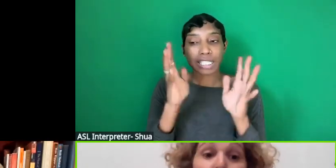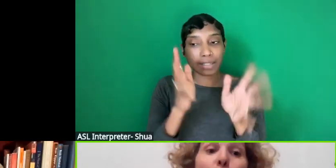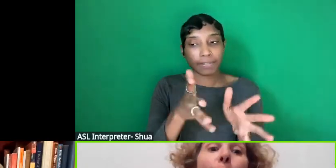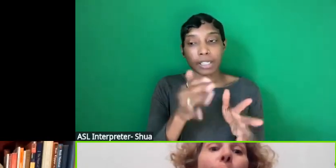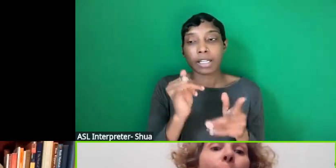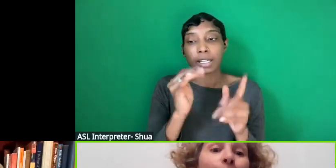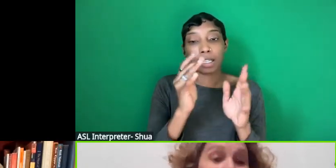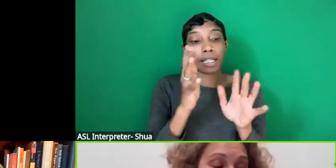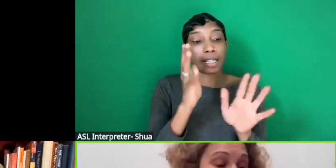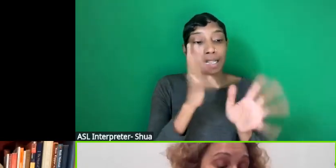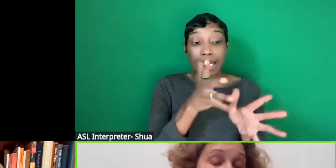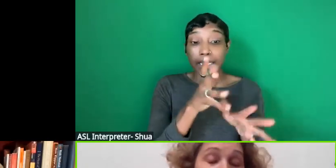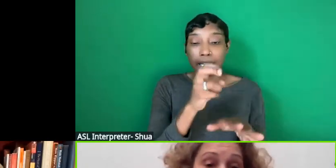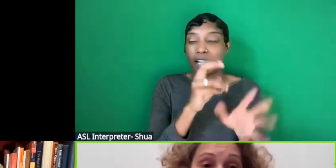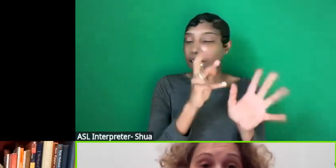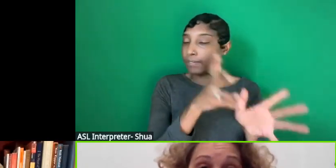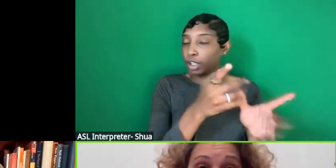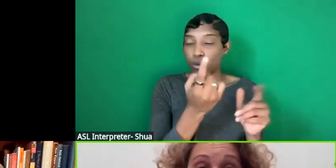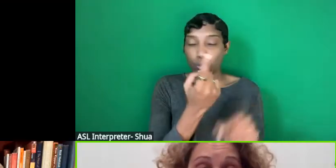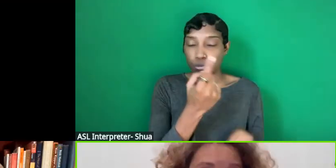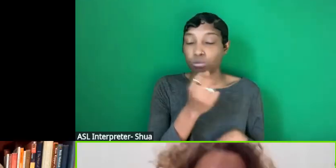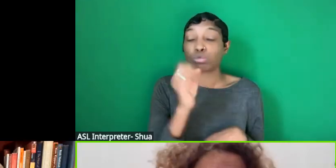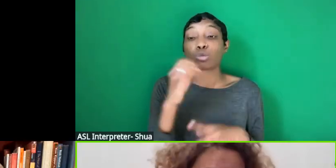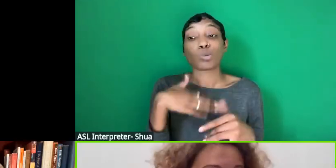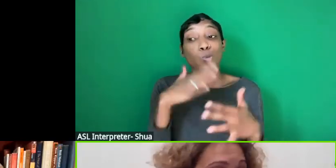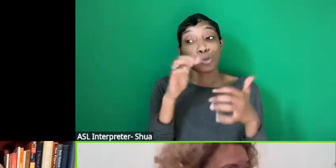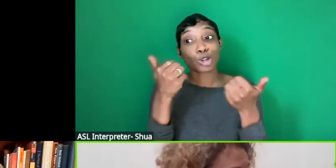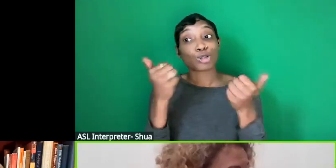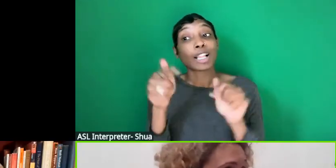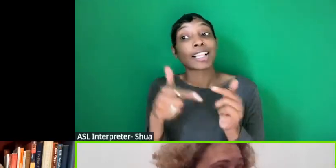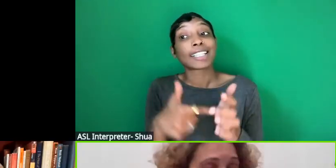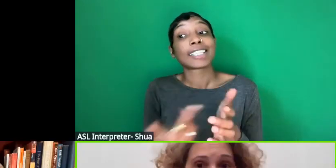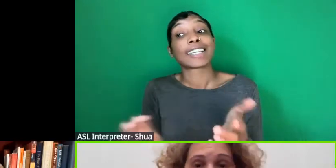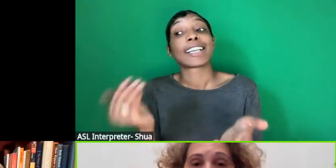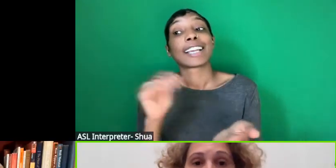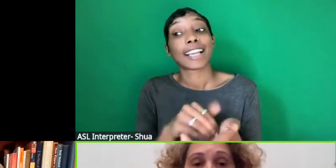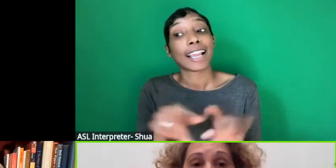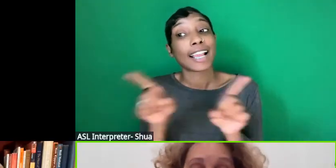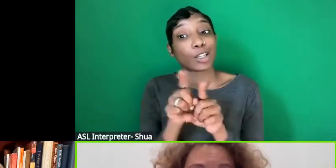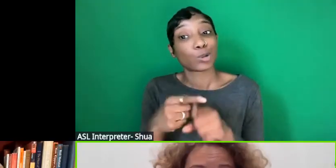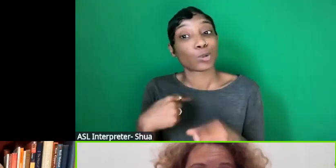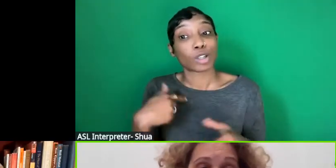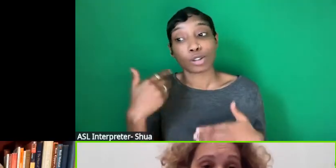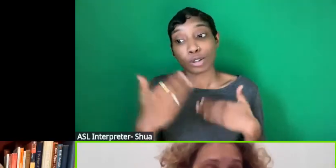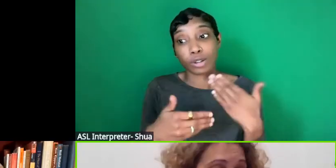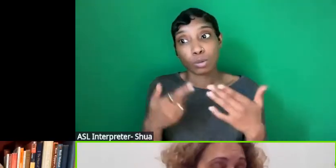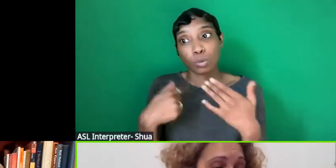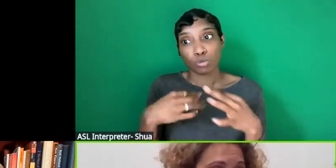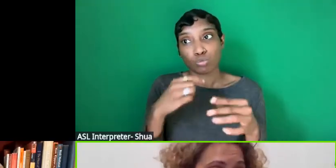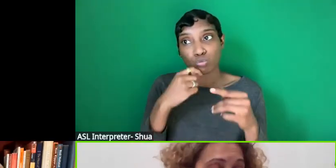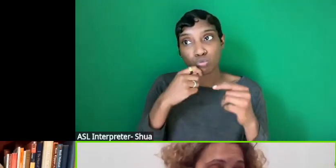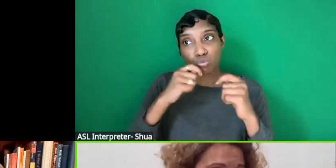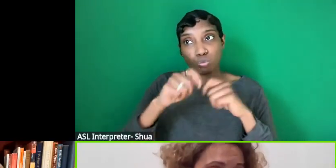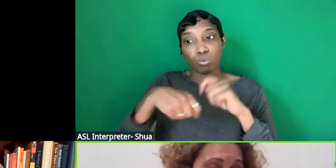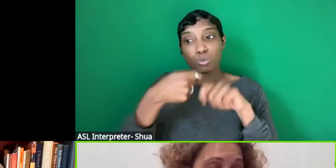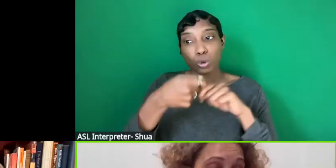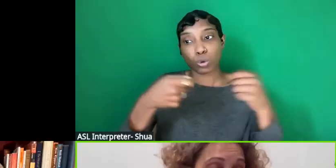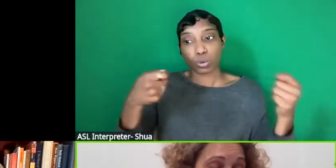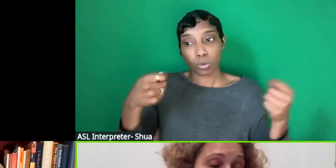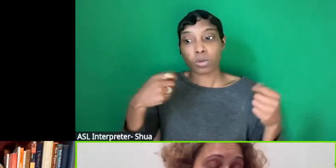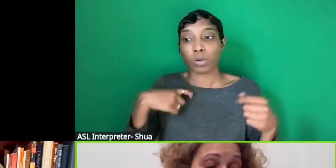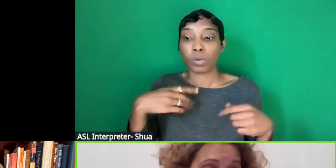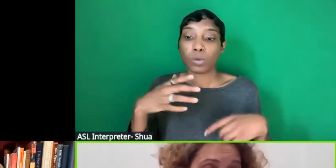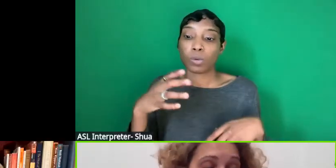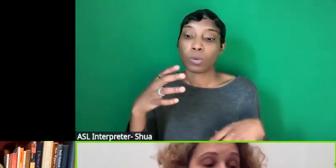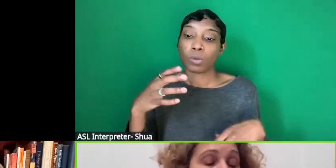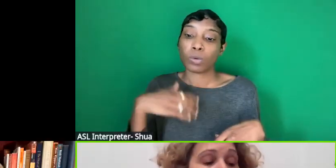there. Okay, so I'm going to try this again as we're closing out. I'll do it one more time, maybe even two